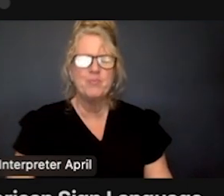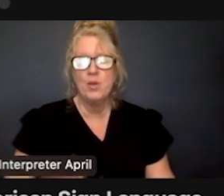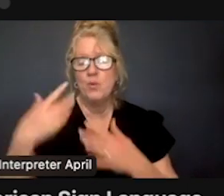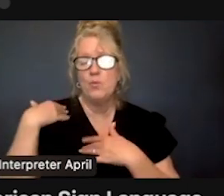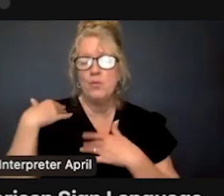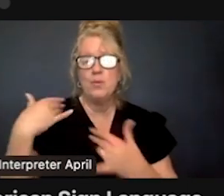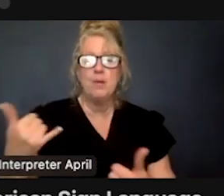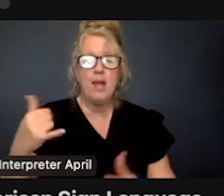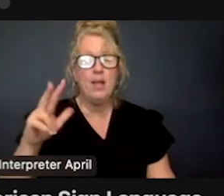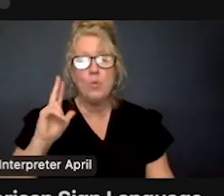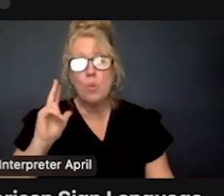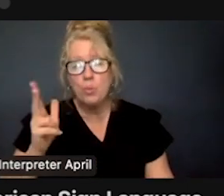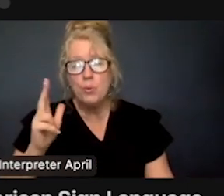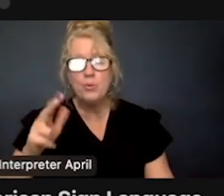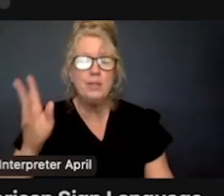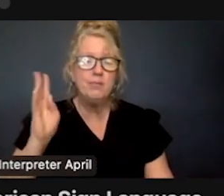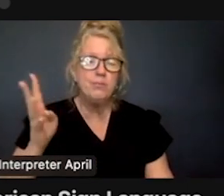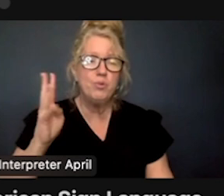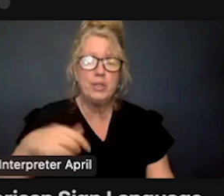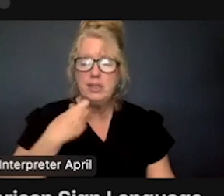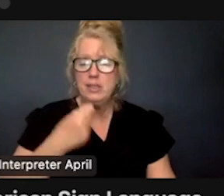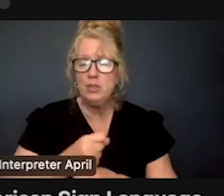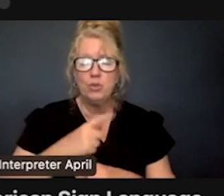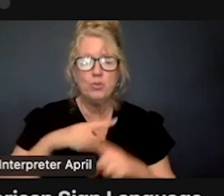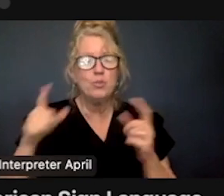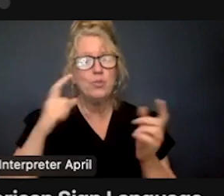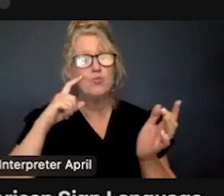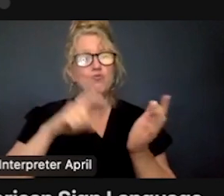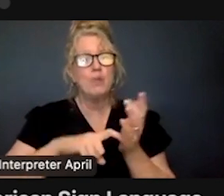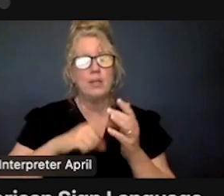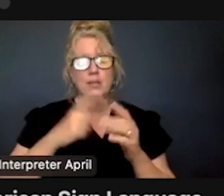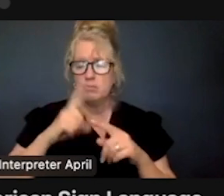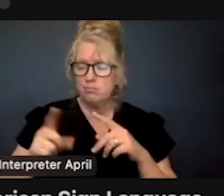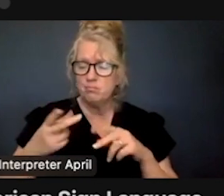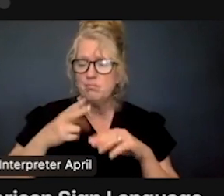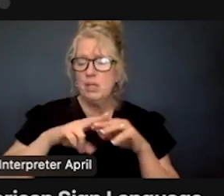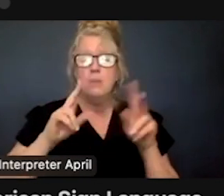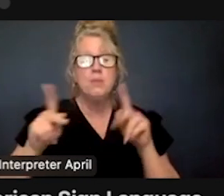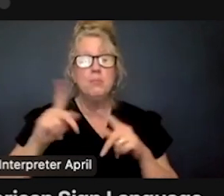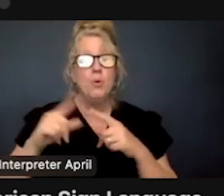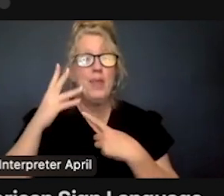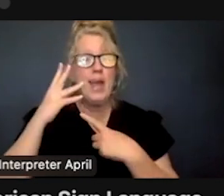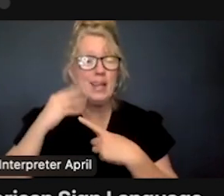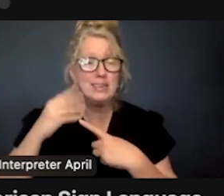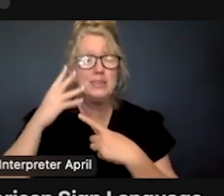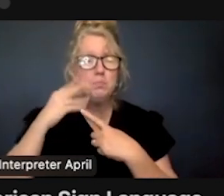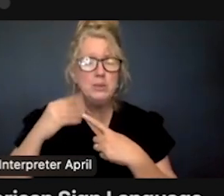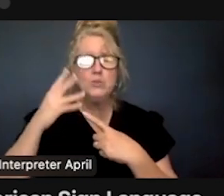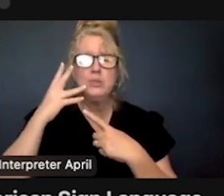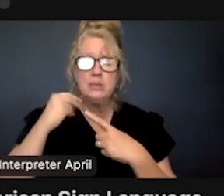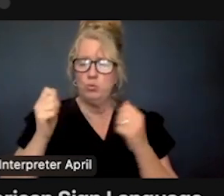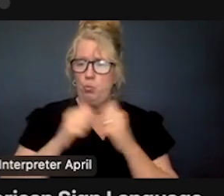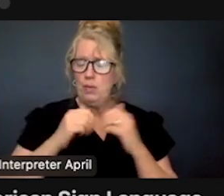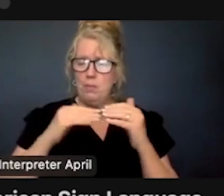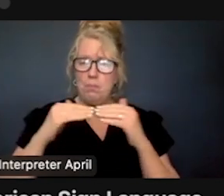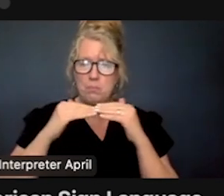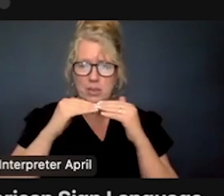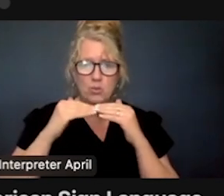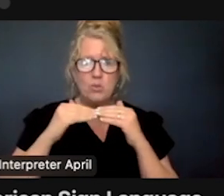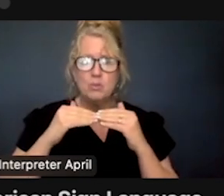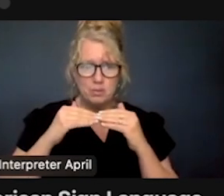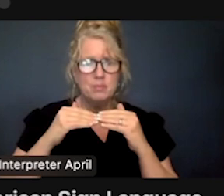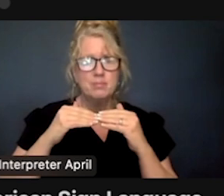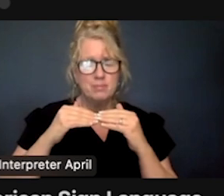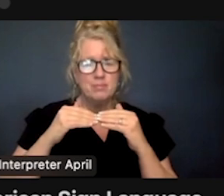years, that increased recognition that people with lived experience, people with peers, have a lot to